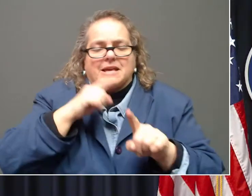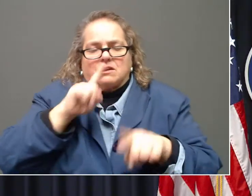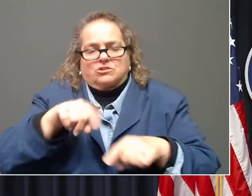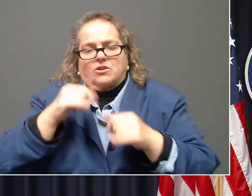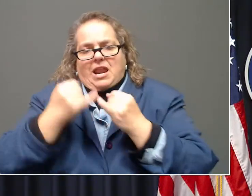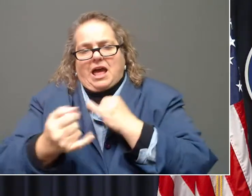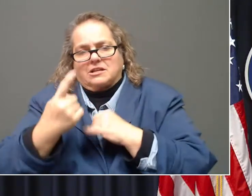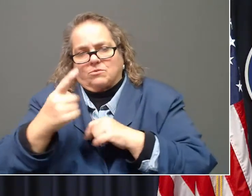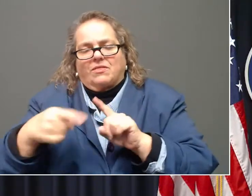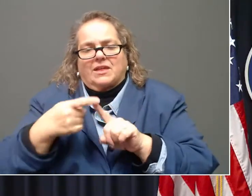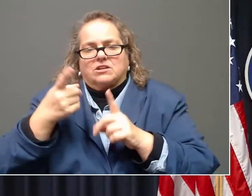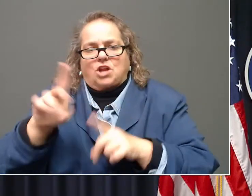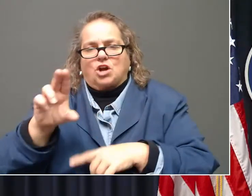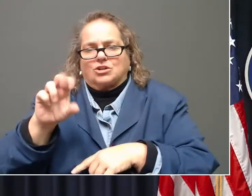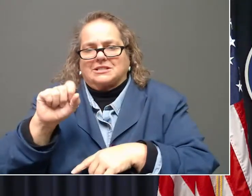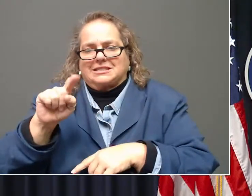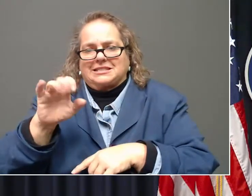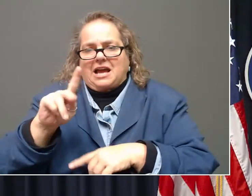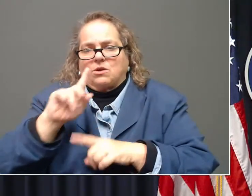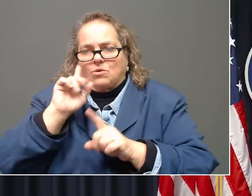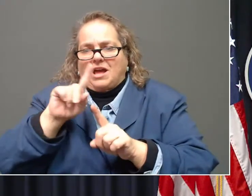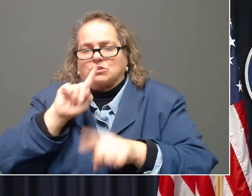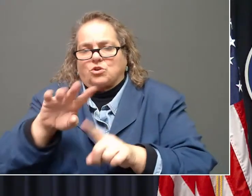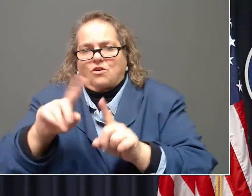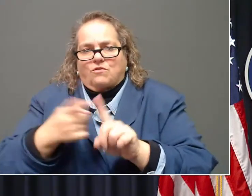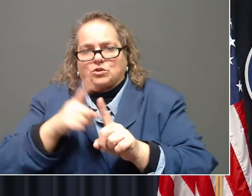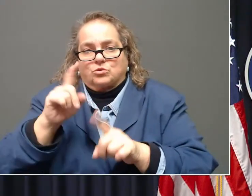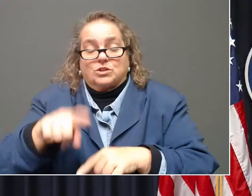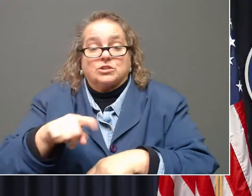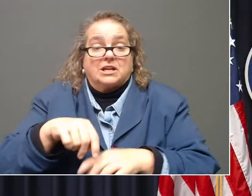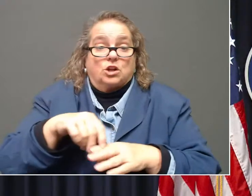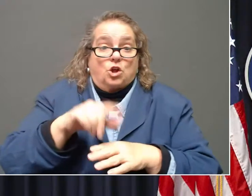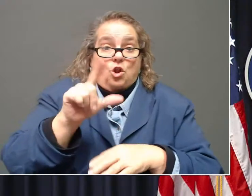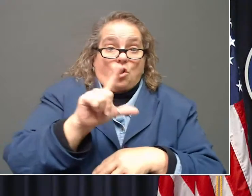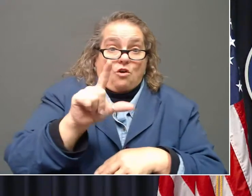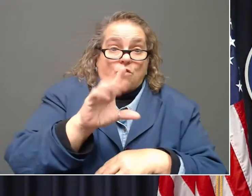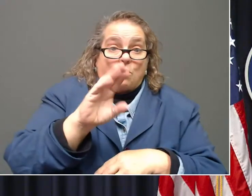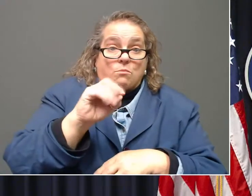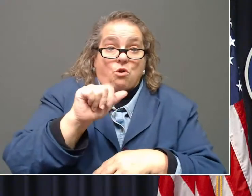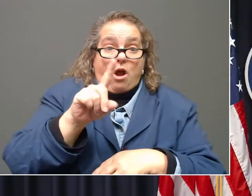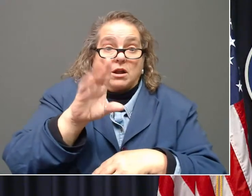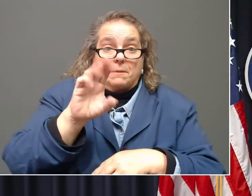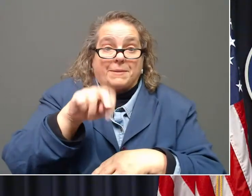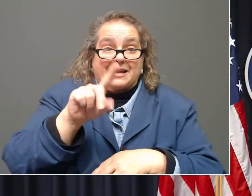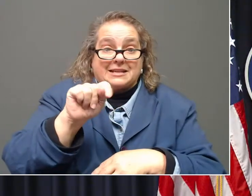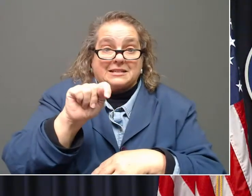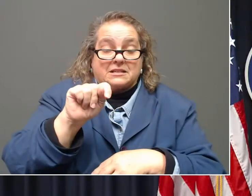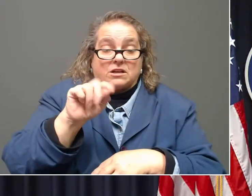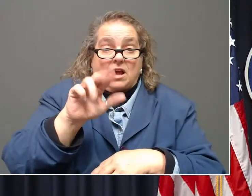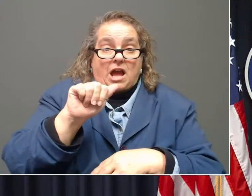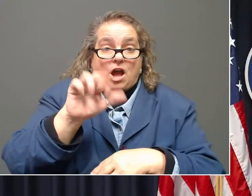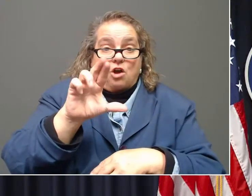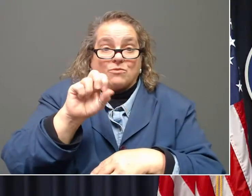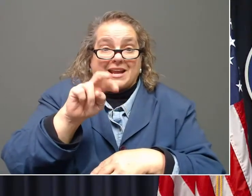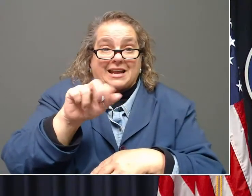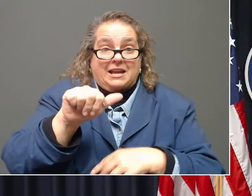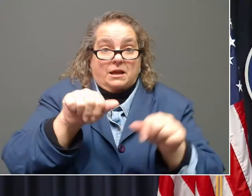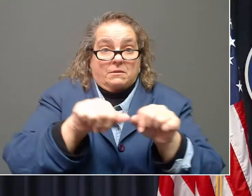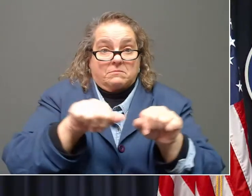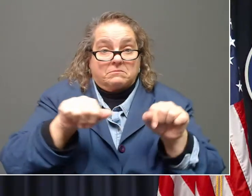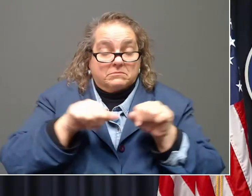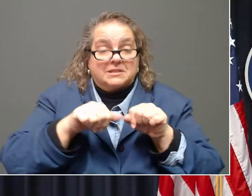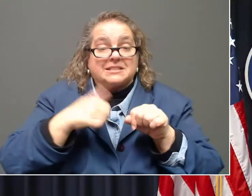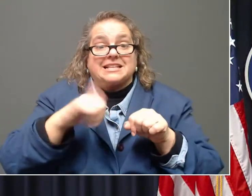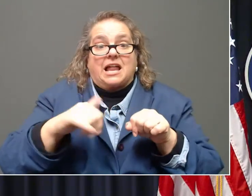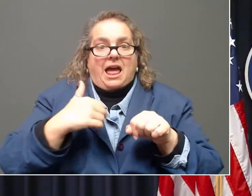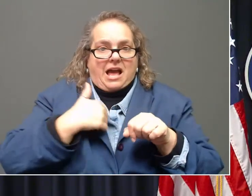Do we have Kristen? Hi, Governor. I'm here. A couple questions for you. With these new sites, how many